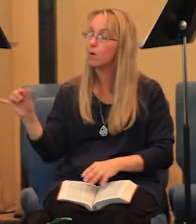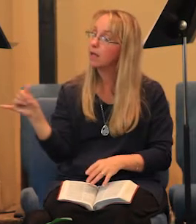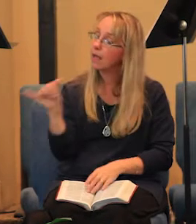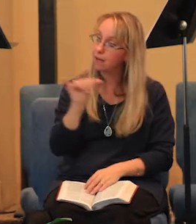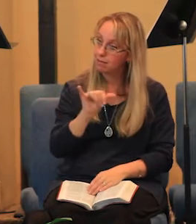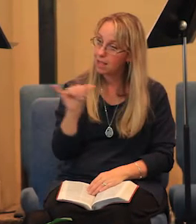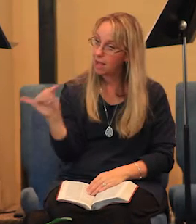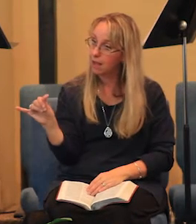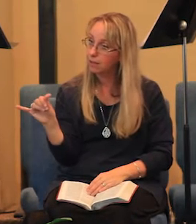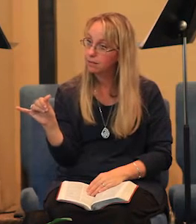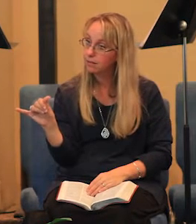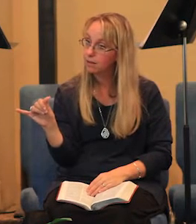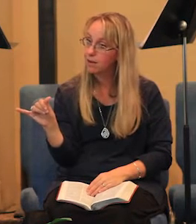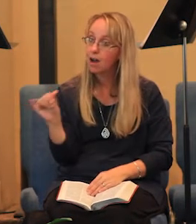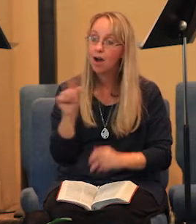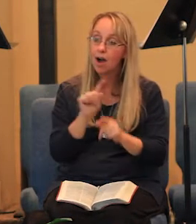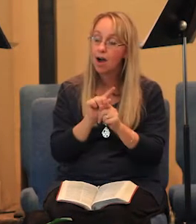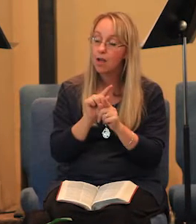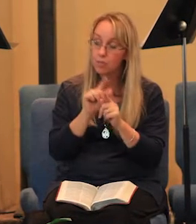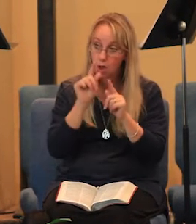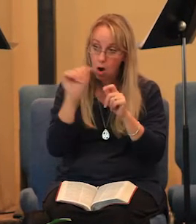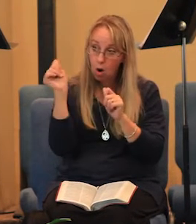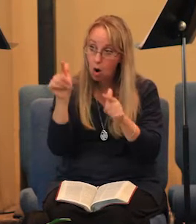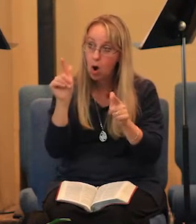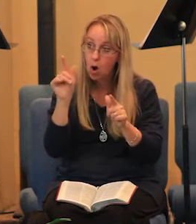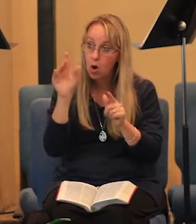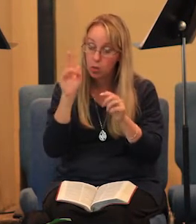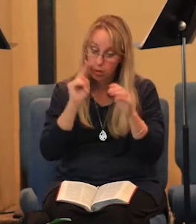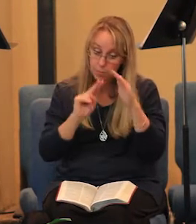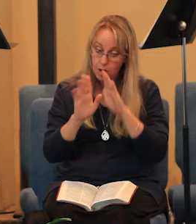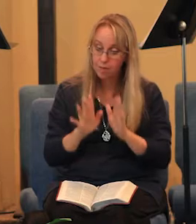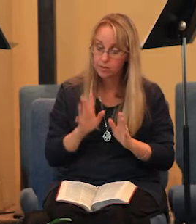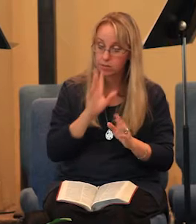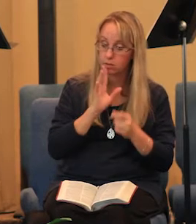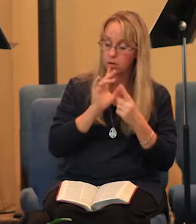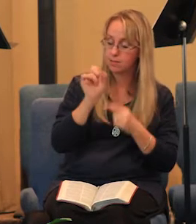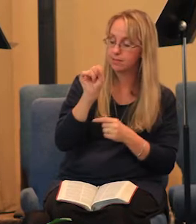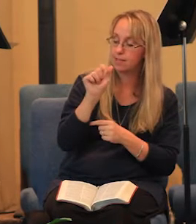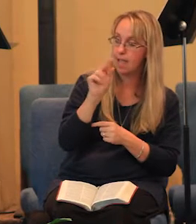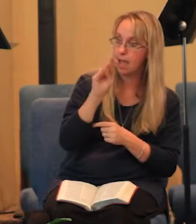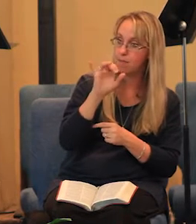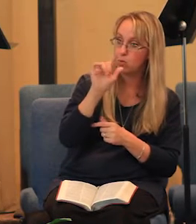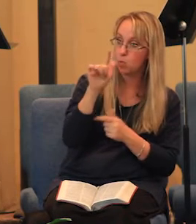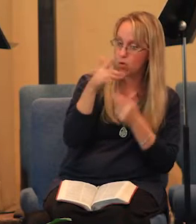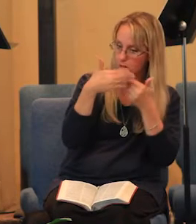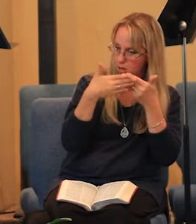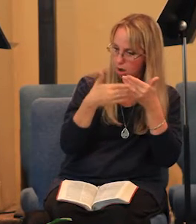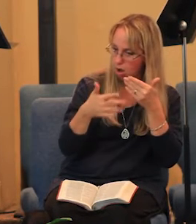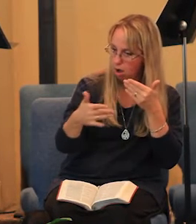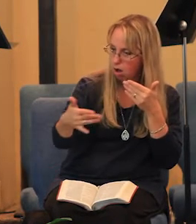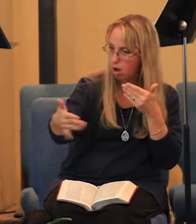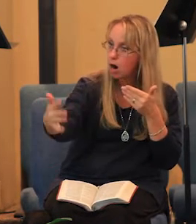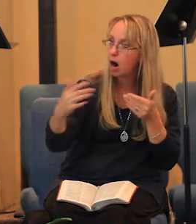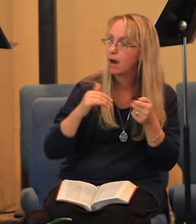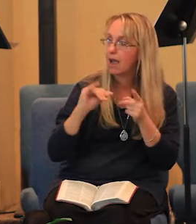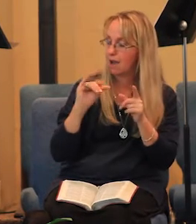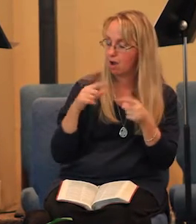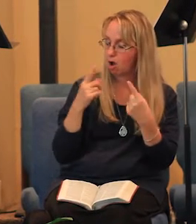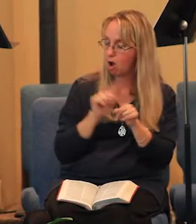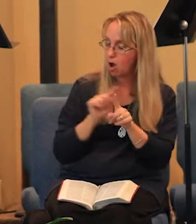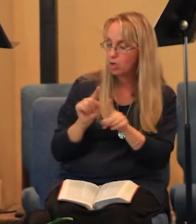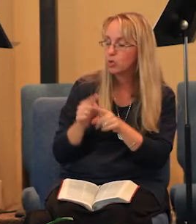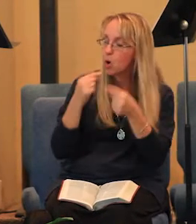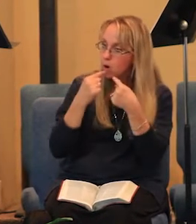likewise, all the prophets who have spoken from Samuel and his successors onward also